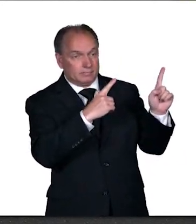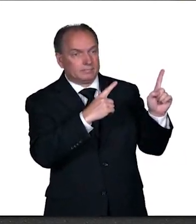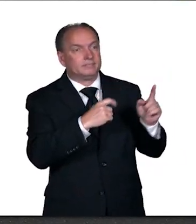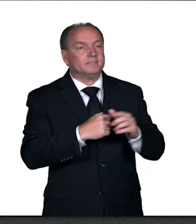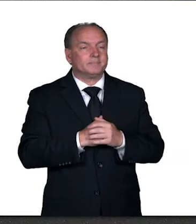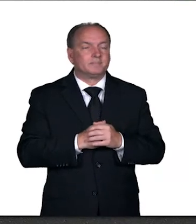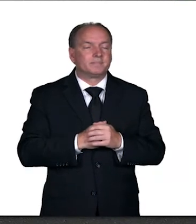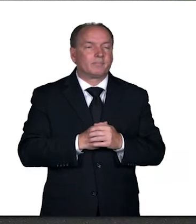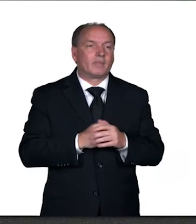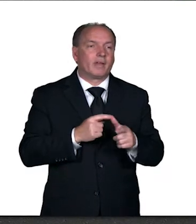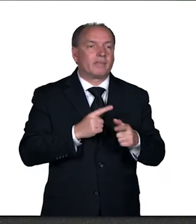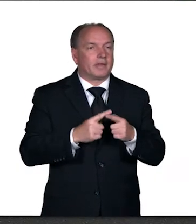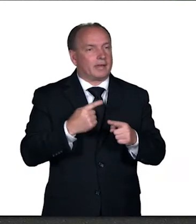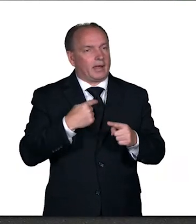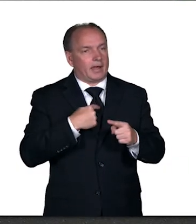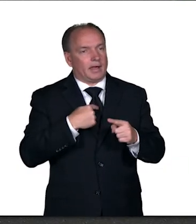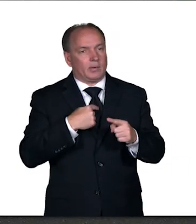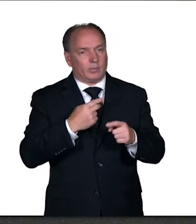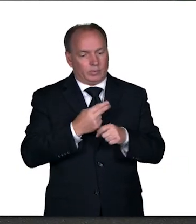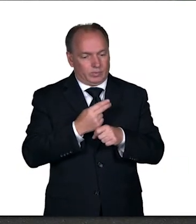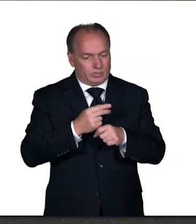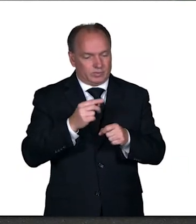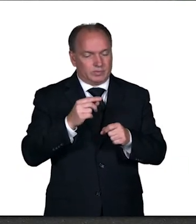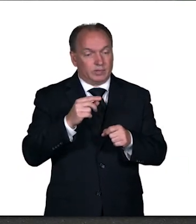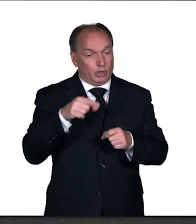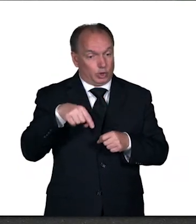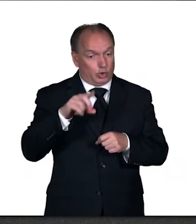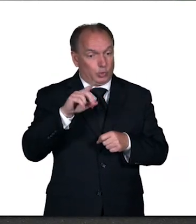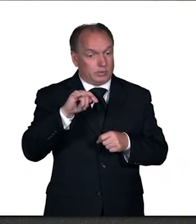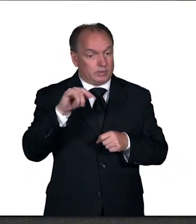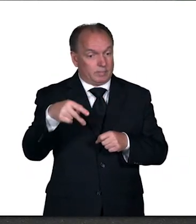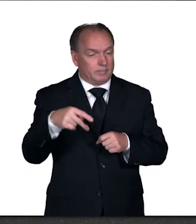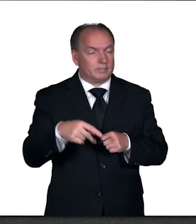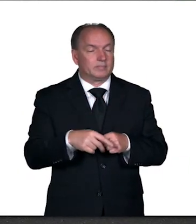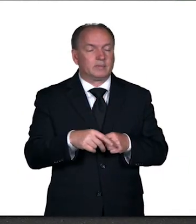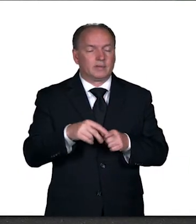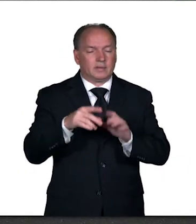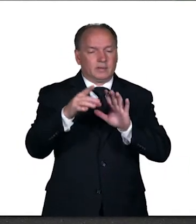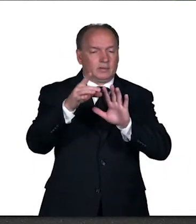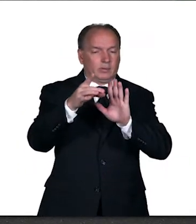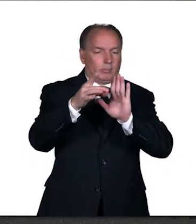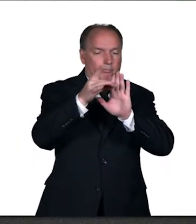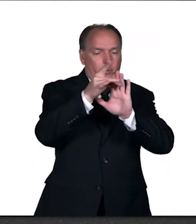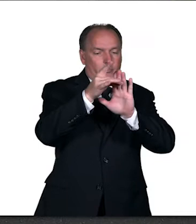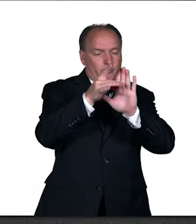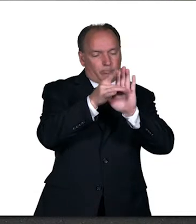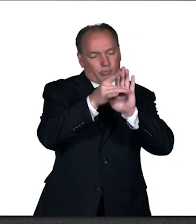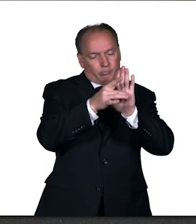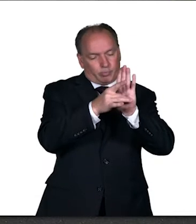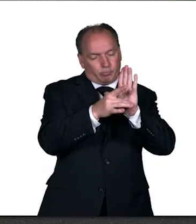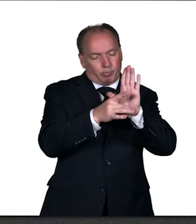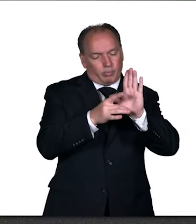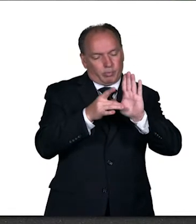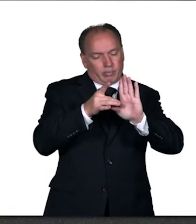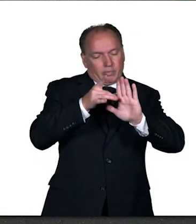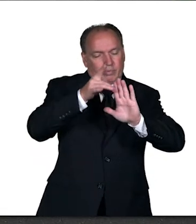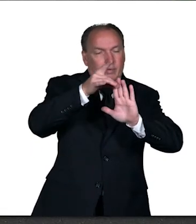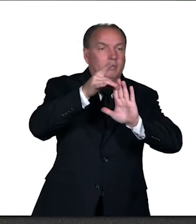this. And then I am gonna take my Q-tips and stick them right